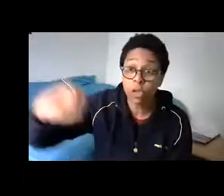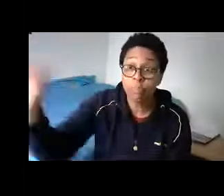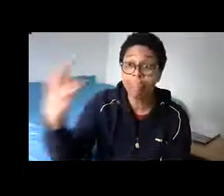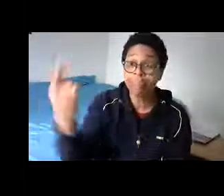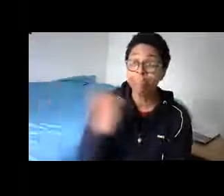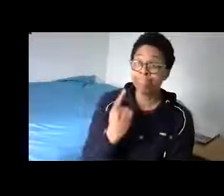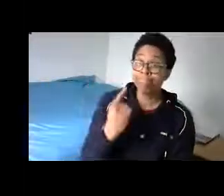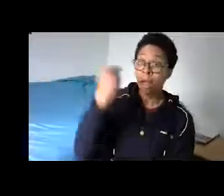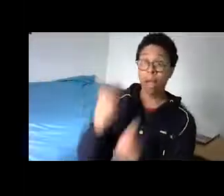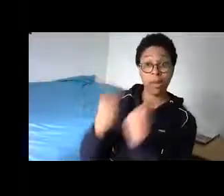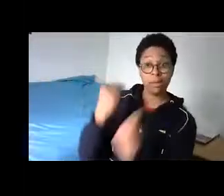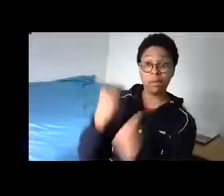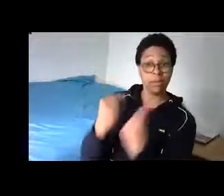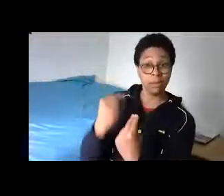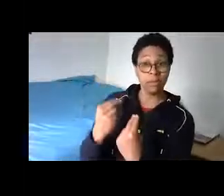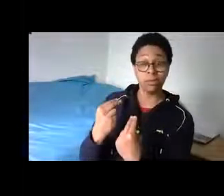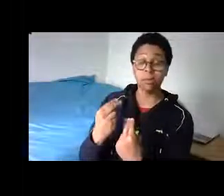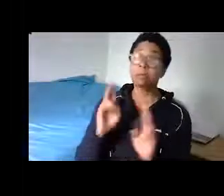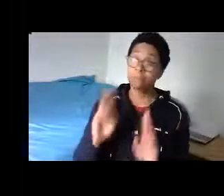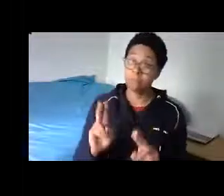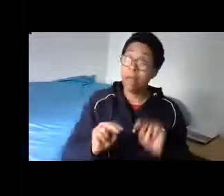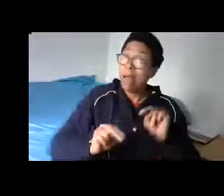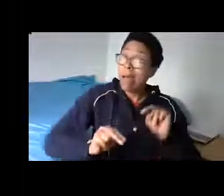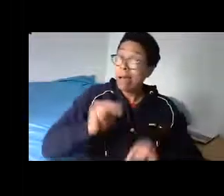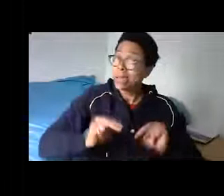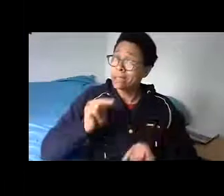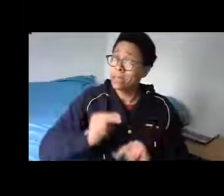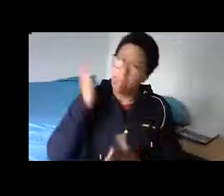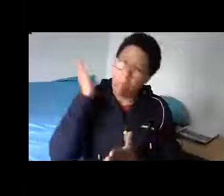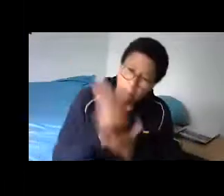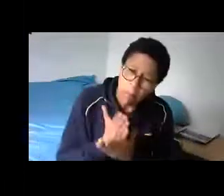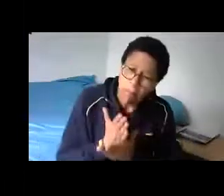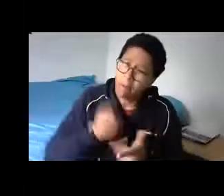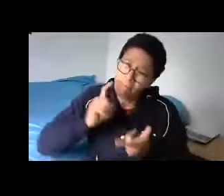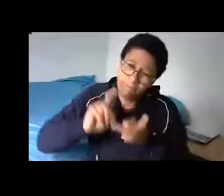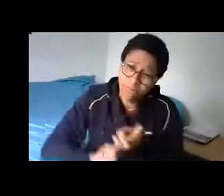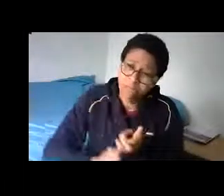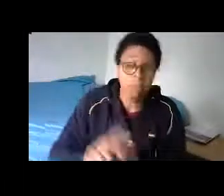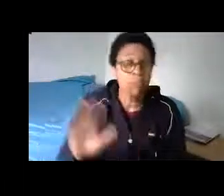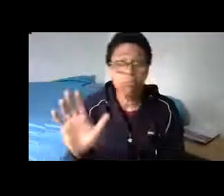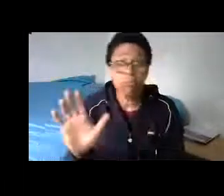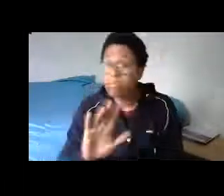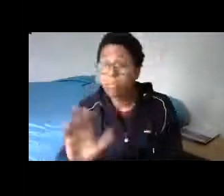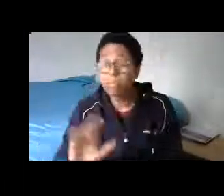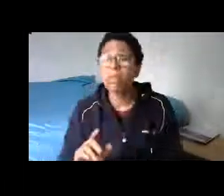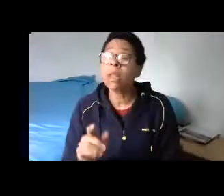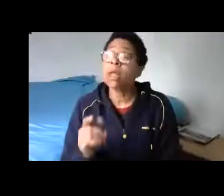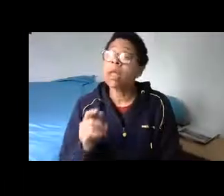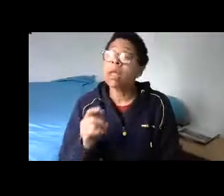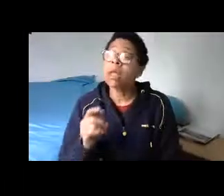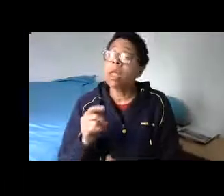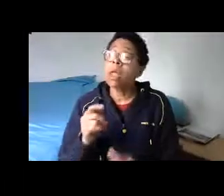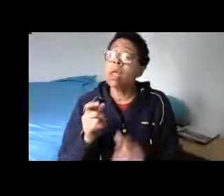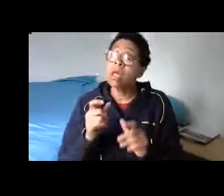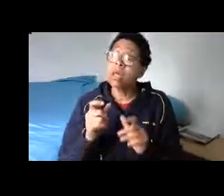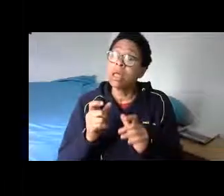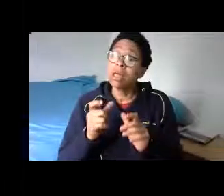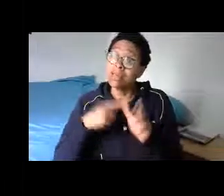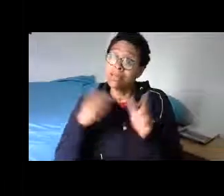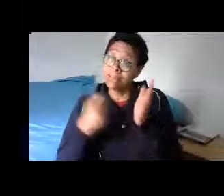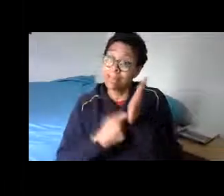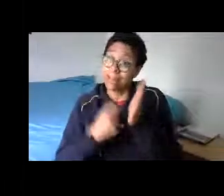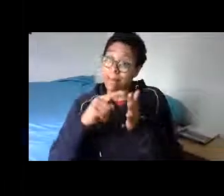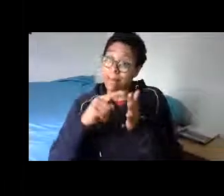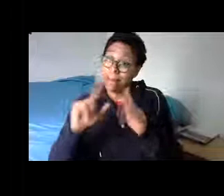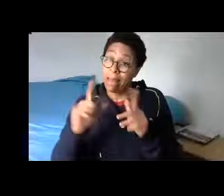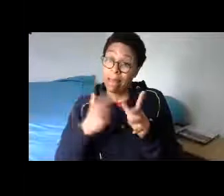Assessment is not kind of set in stone. It could be the Care Act talks about proportionate assessment. So sometimes if